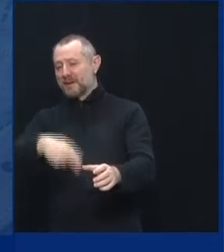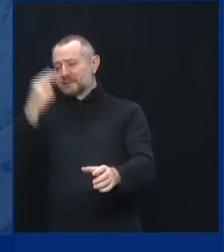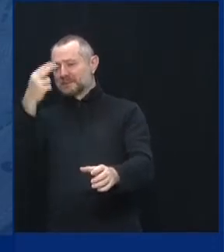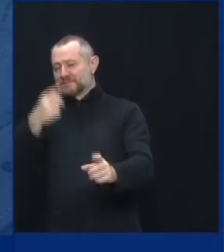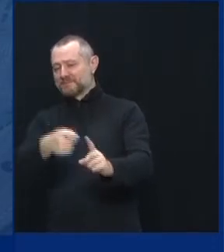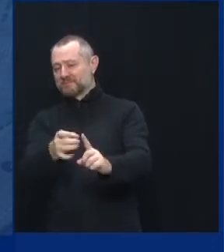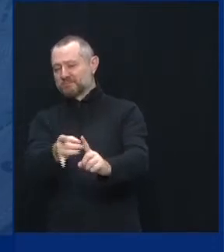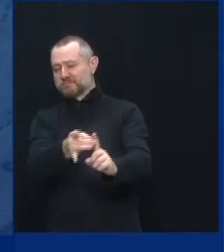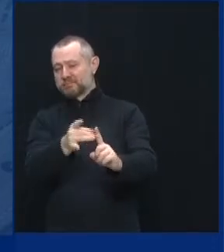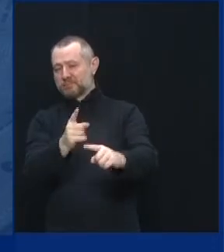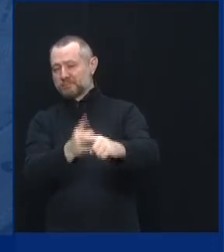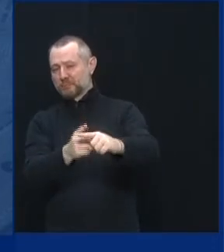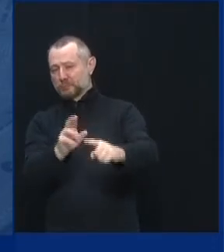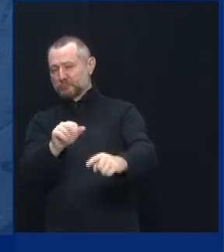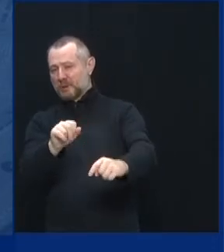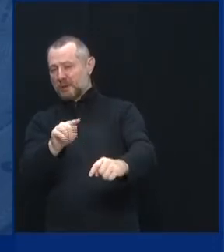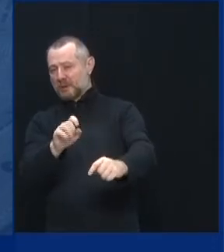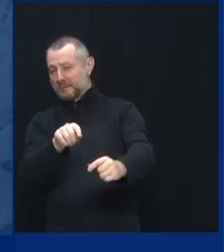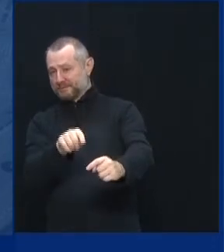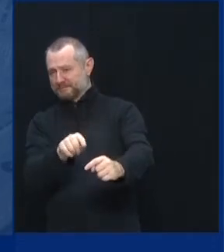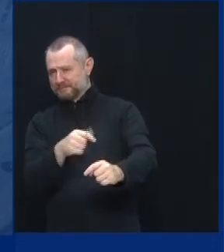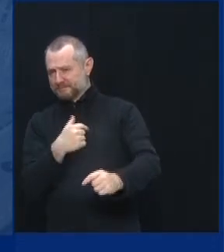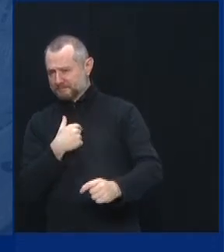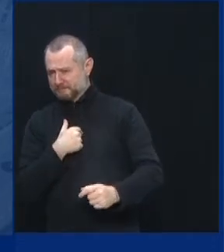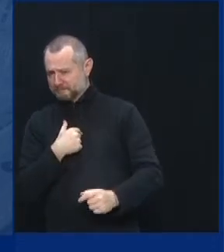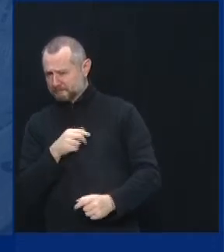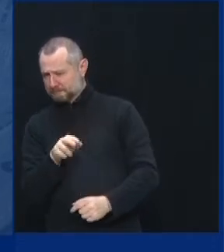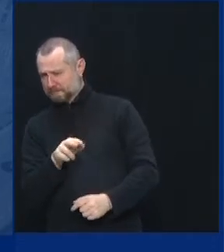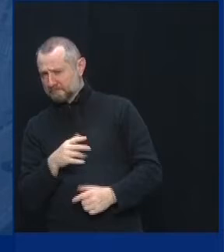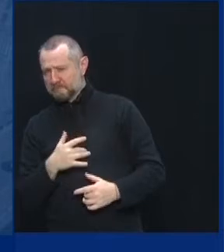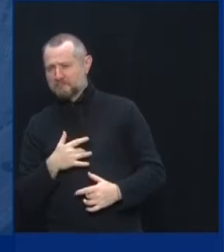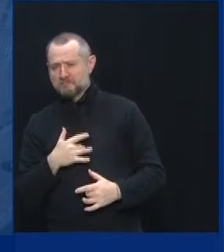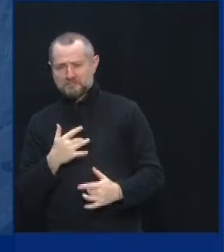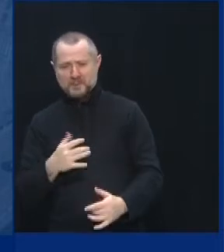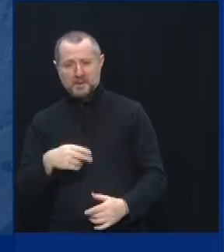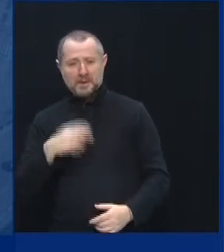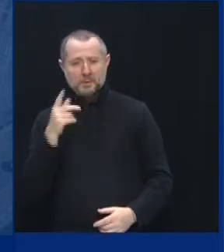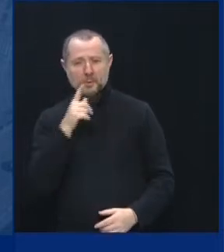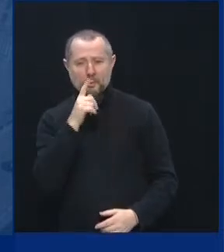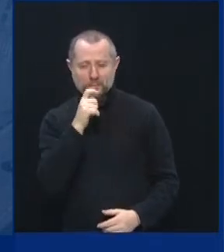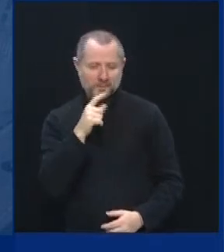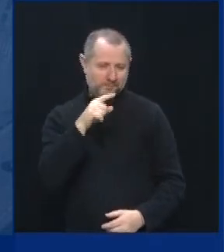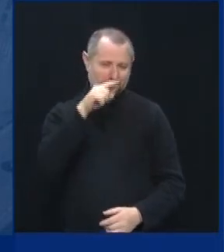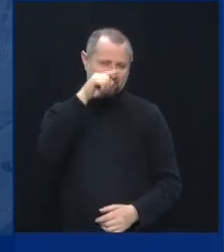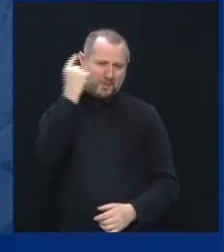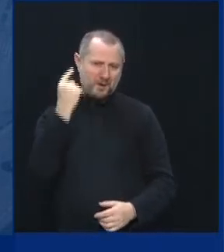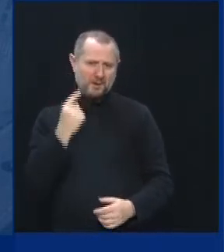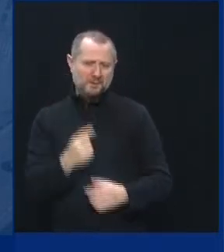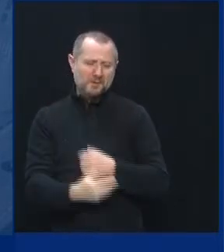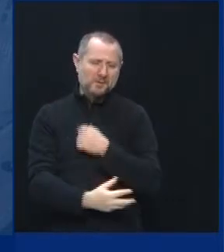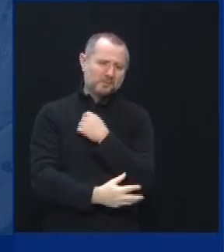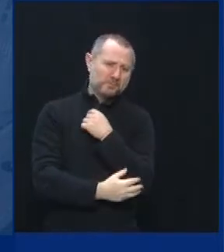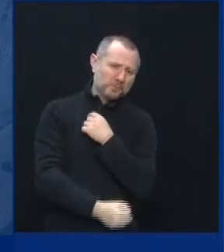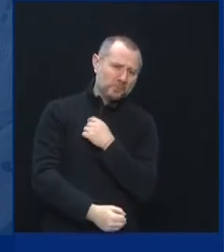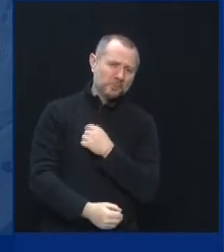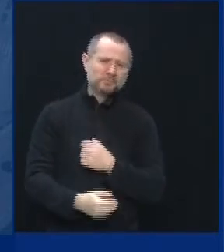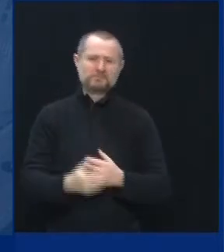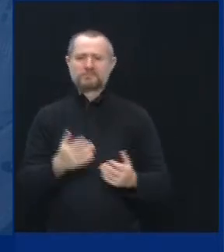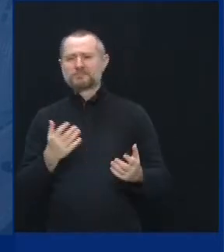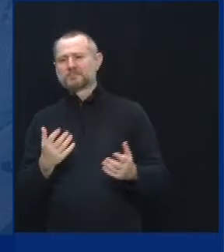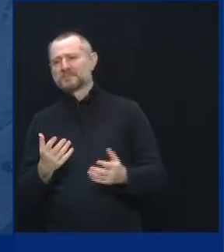a high predominance of black, poor, hard-to-access